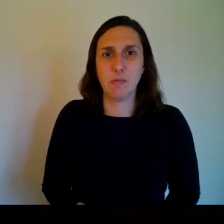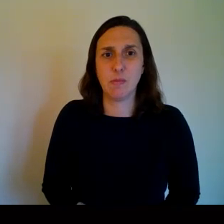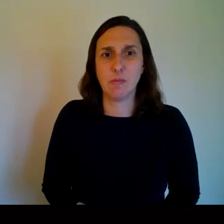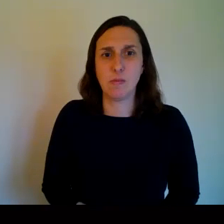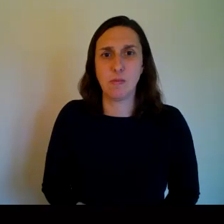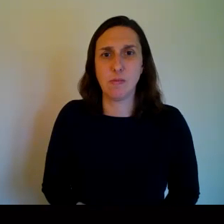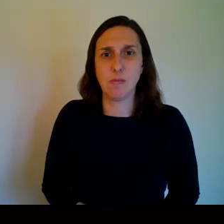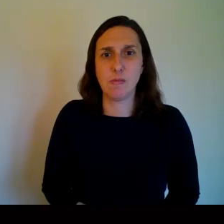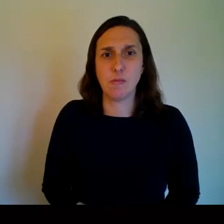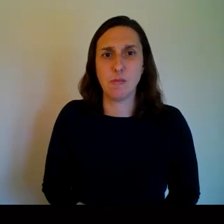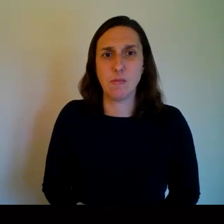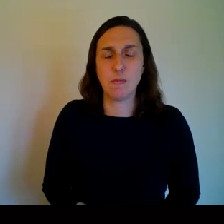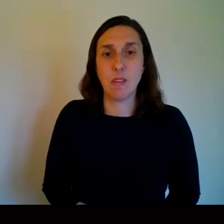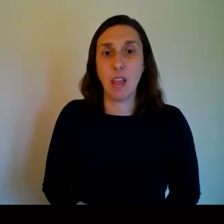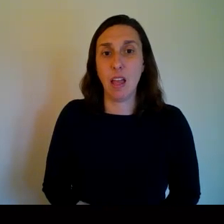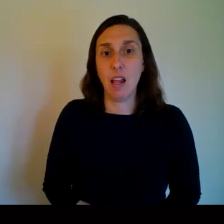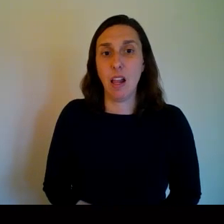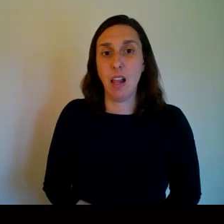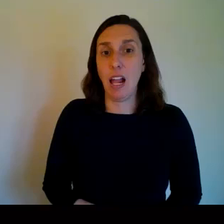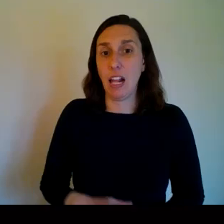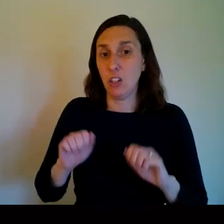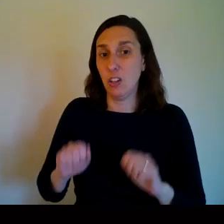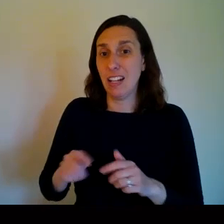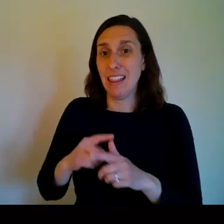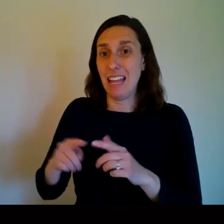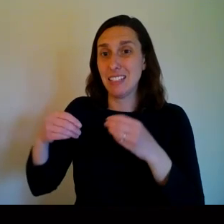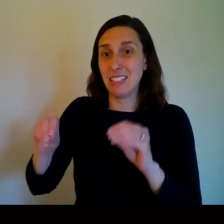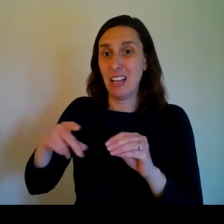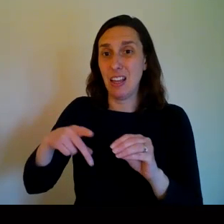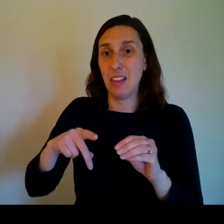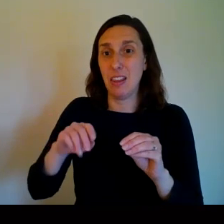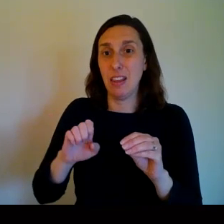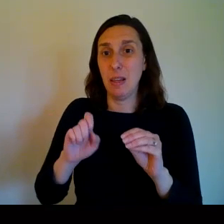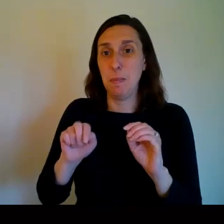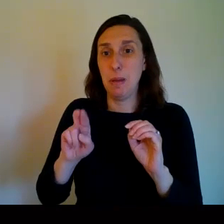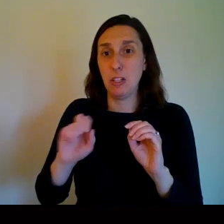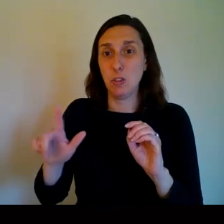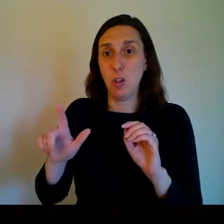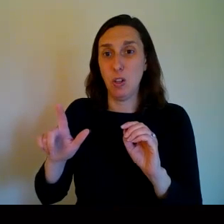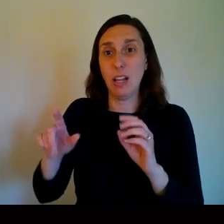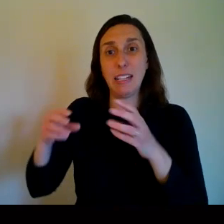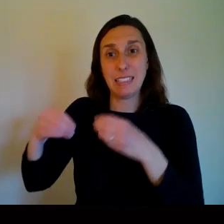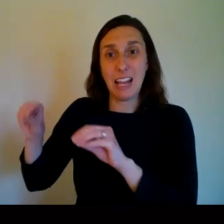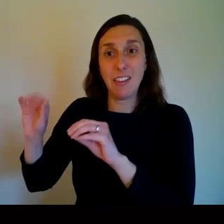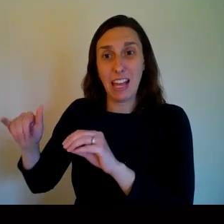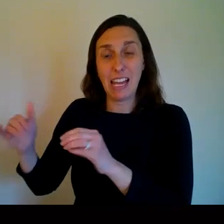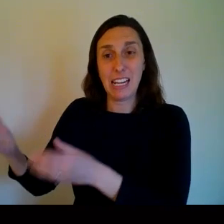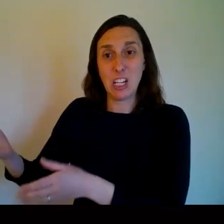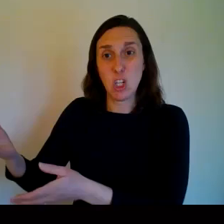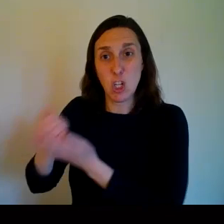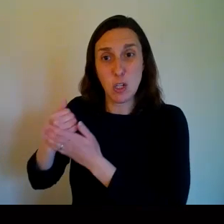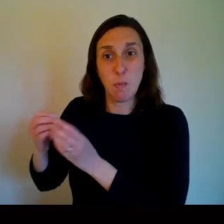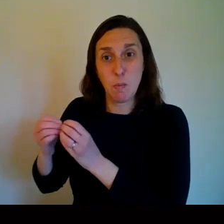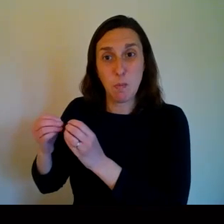step further. I could turn the petrol. I could then sell the petrol and get money, and I could look at my money invested versus the money earned. And each of